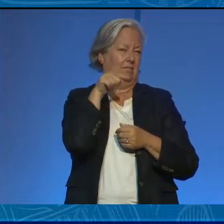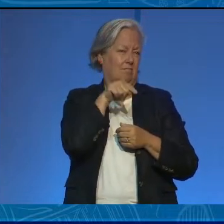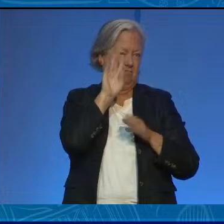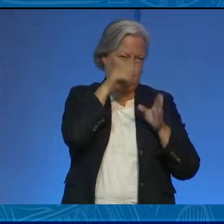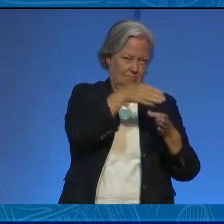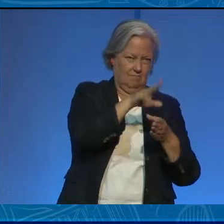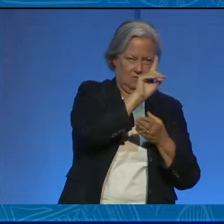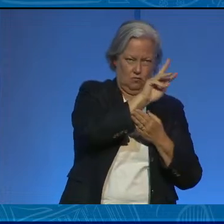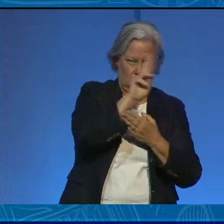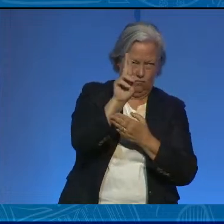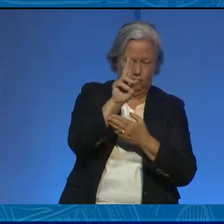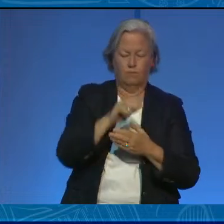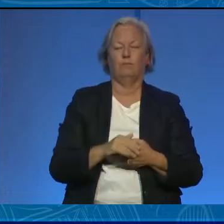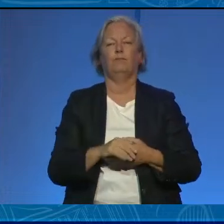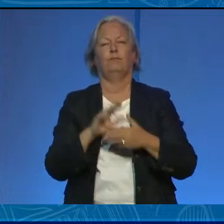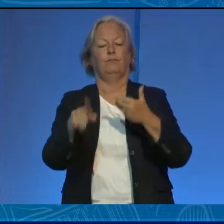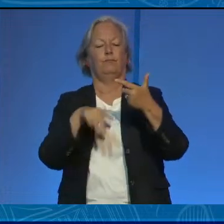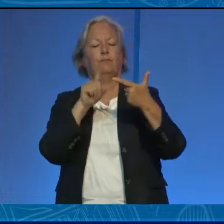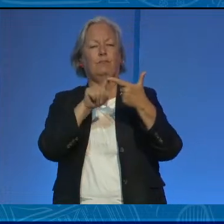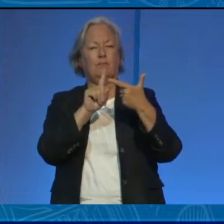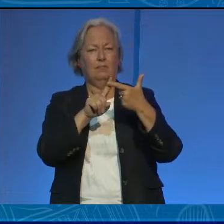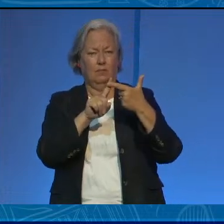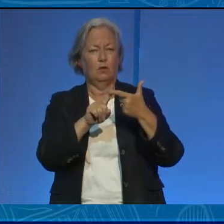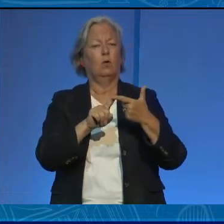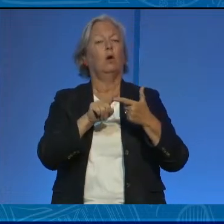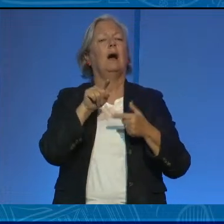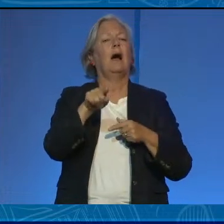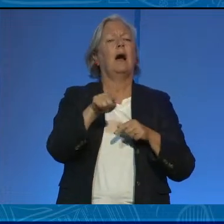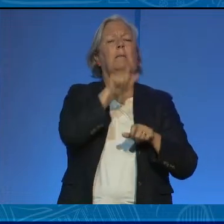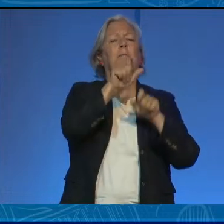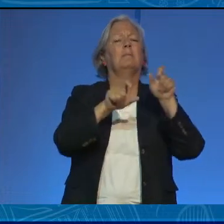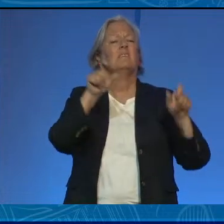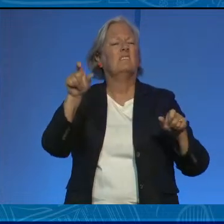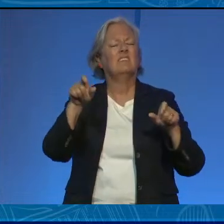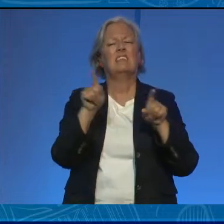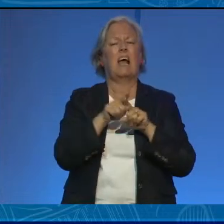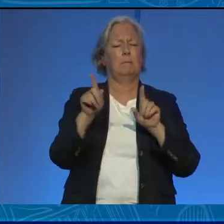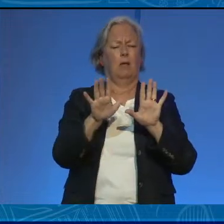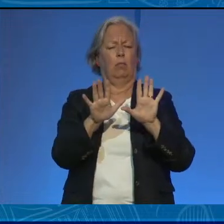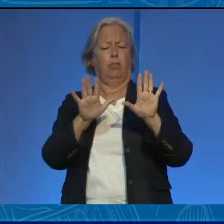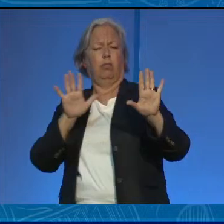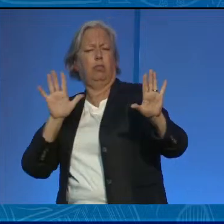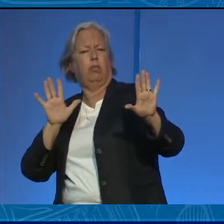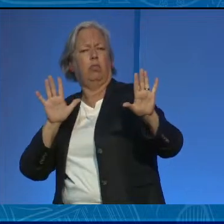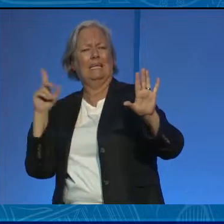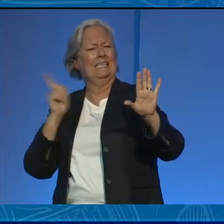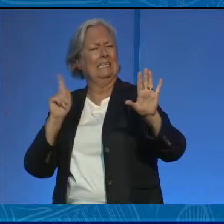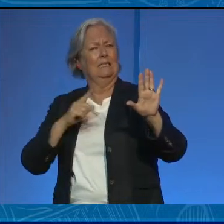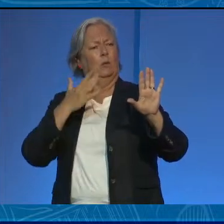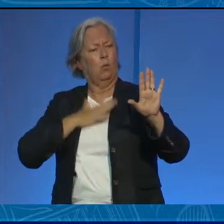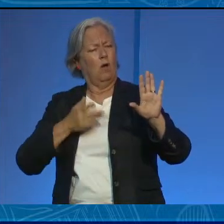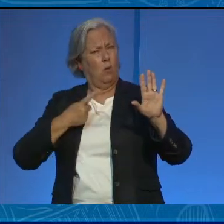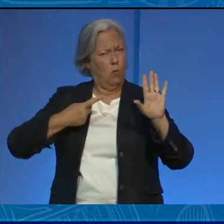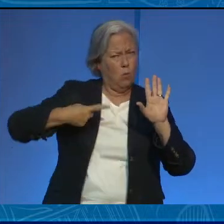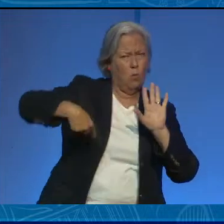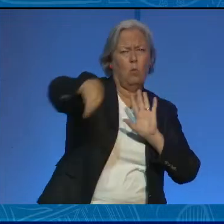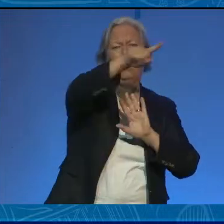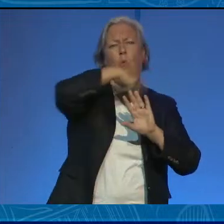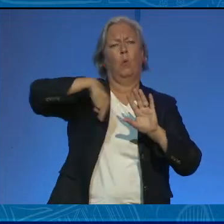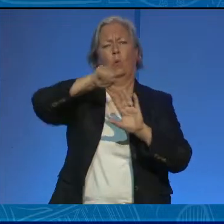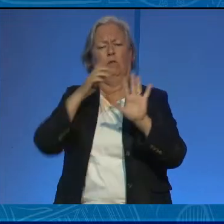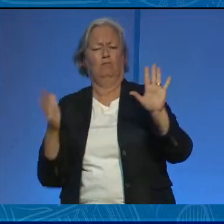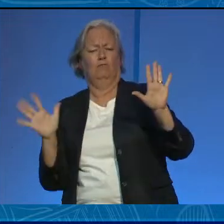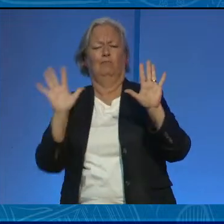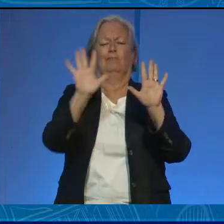Second, ensuring no one is left behind through gender-responsive and inclusive disaster risk